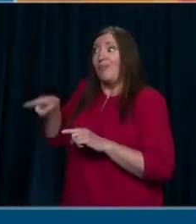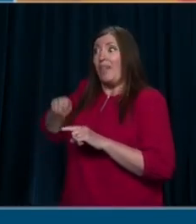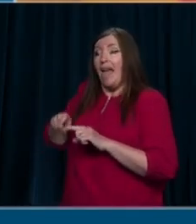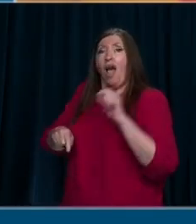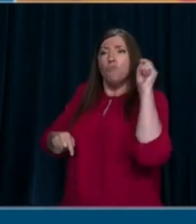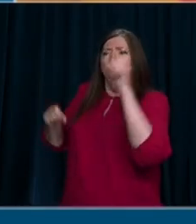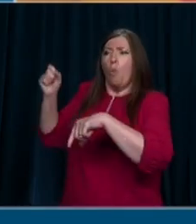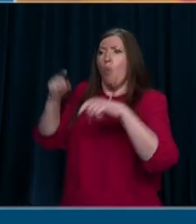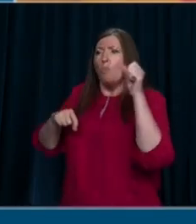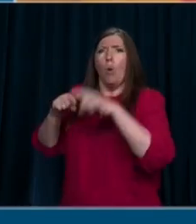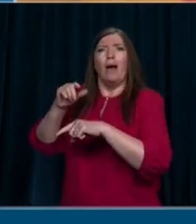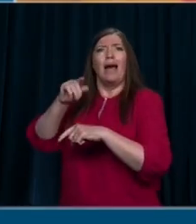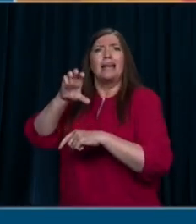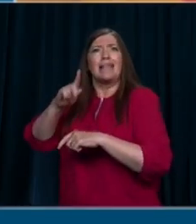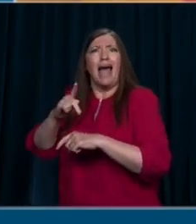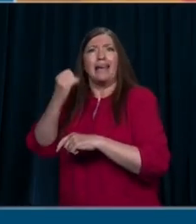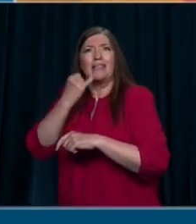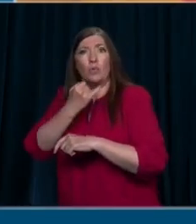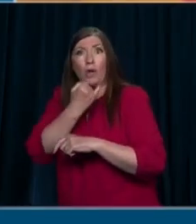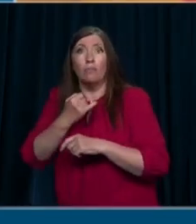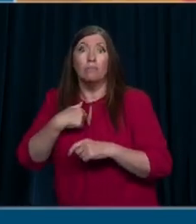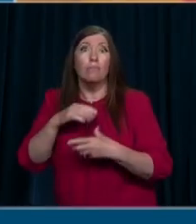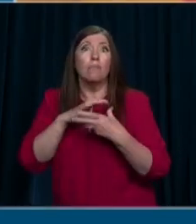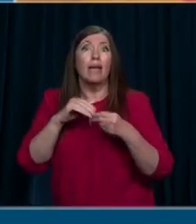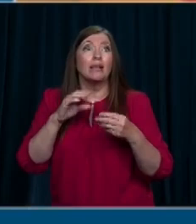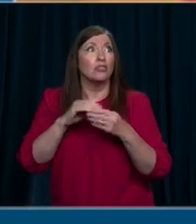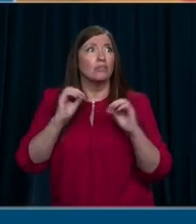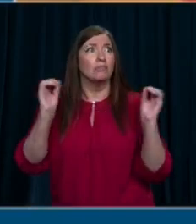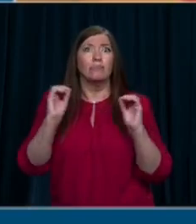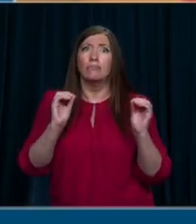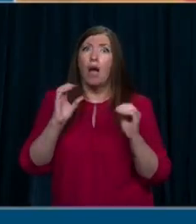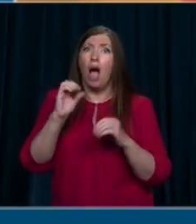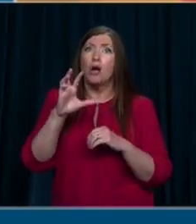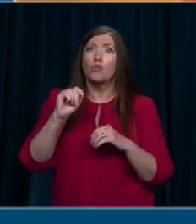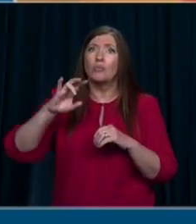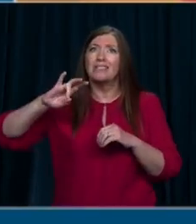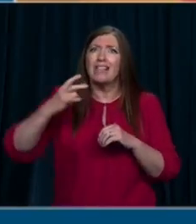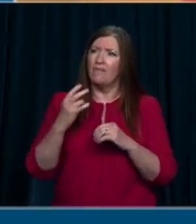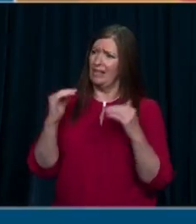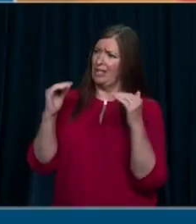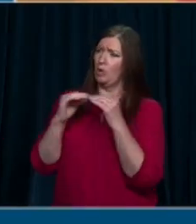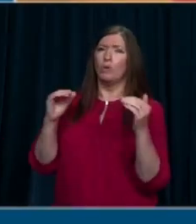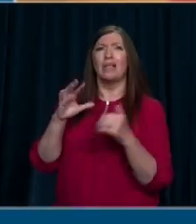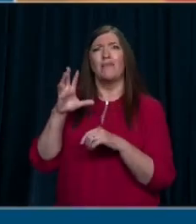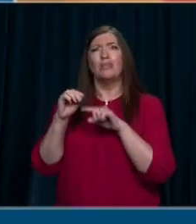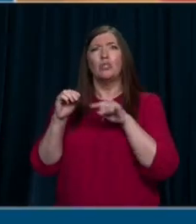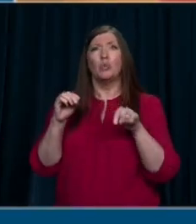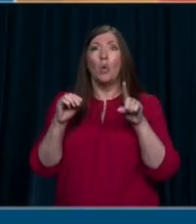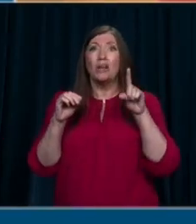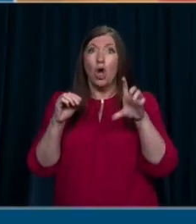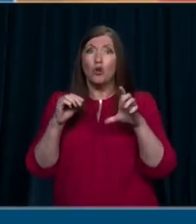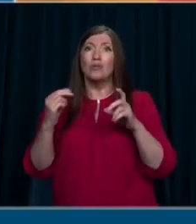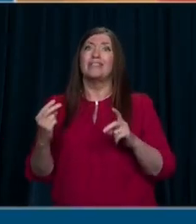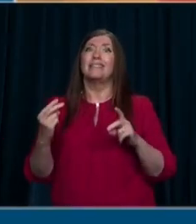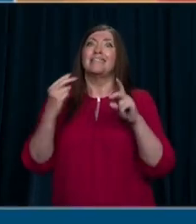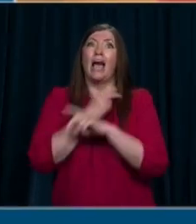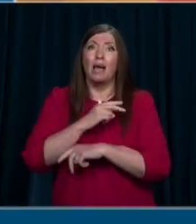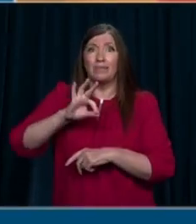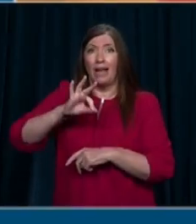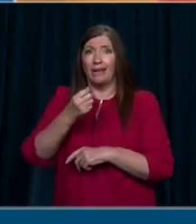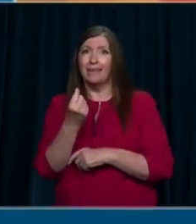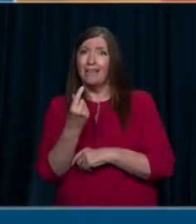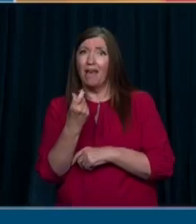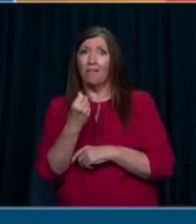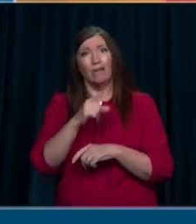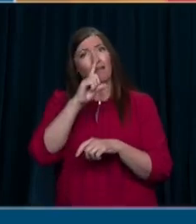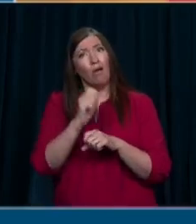my colleagues here on the stage have mentioned, October 7, where it was equivalent to 50 to 100 times 9/11. And